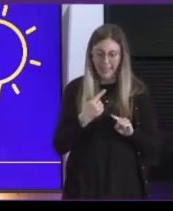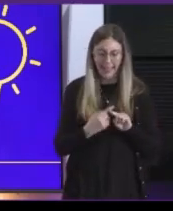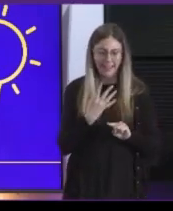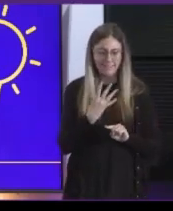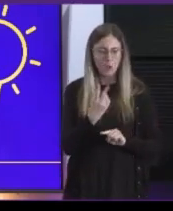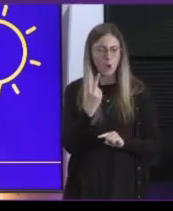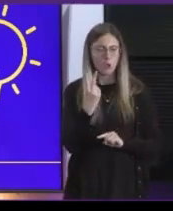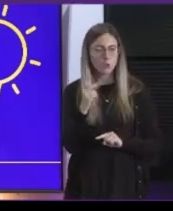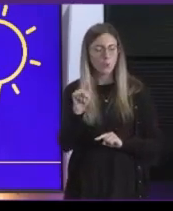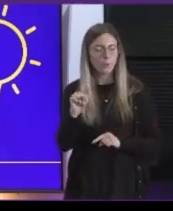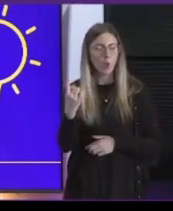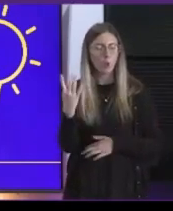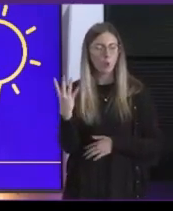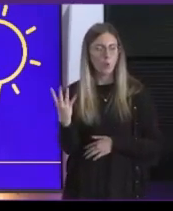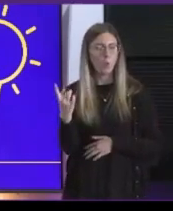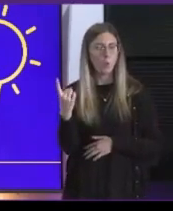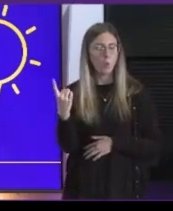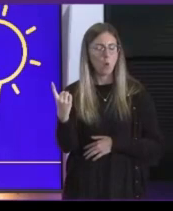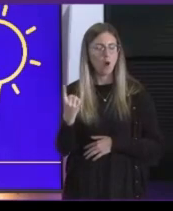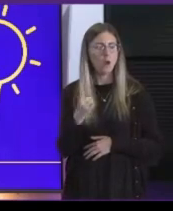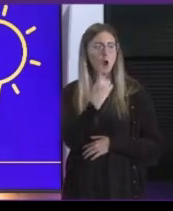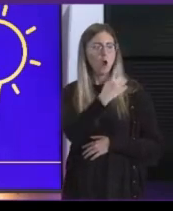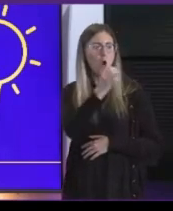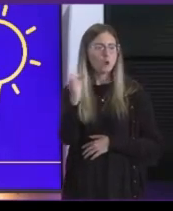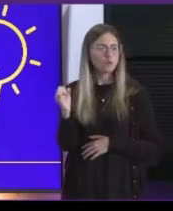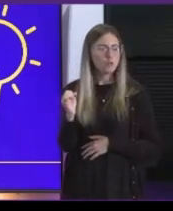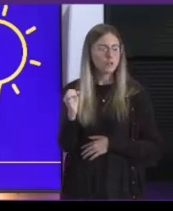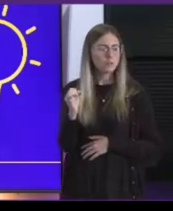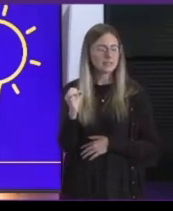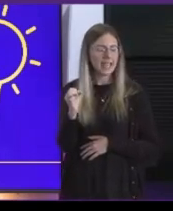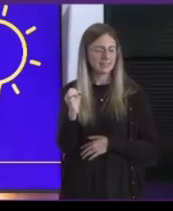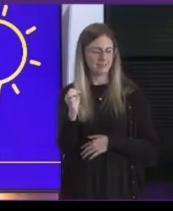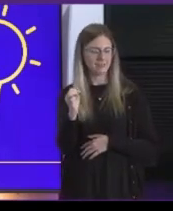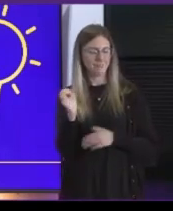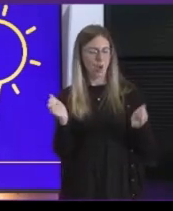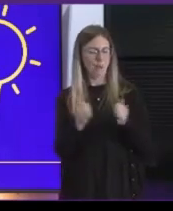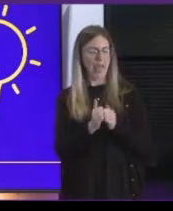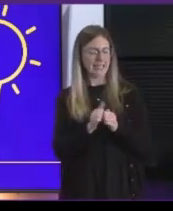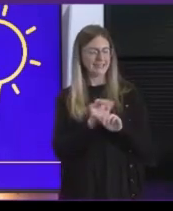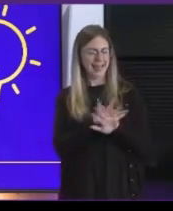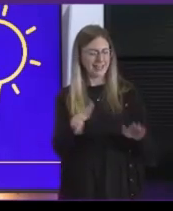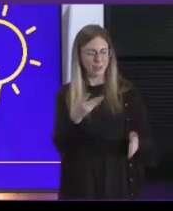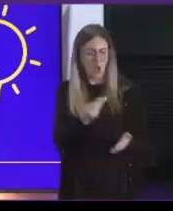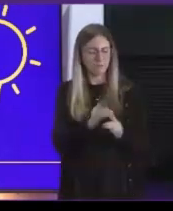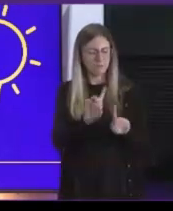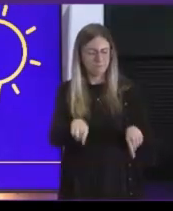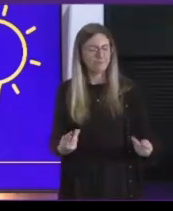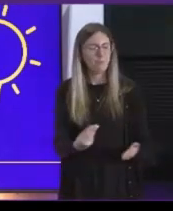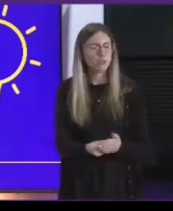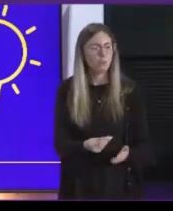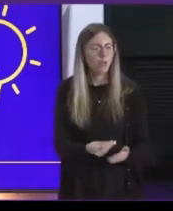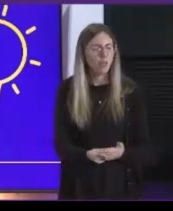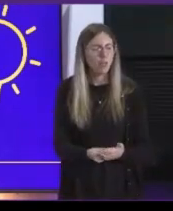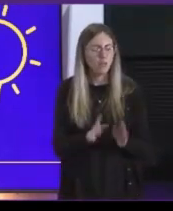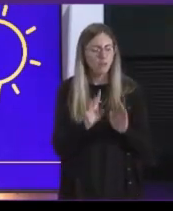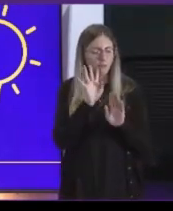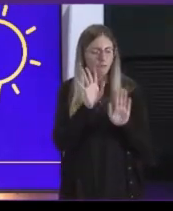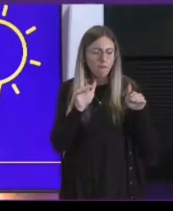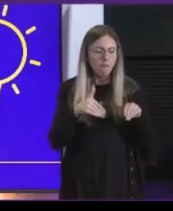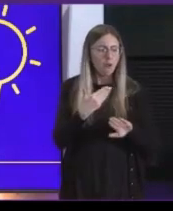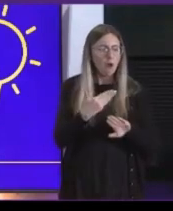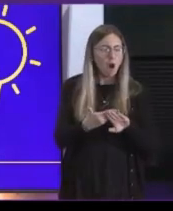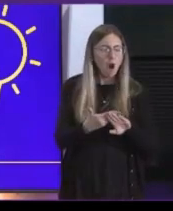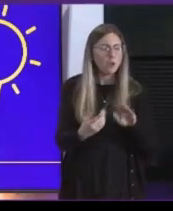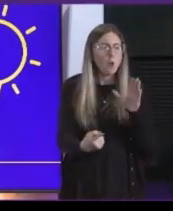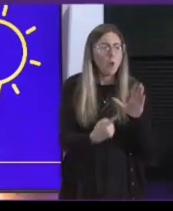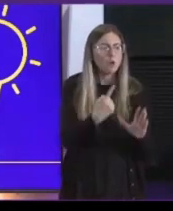everybody in this room is going to say 100% compliance with WCAG 2.1 is not feasible. And if you're focusing it solely on